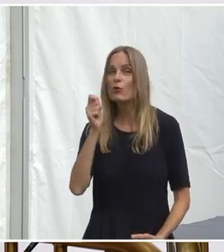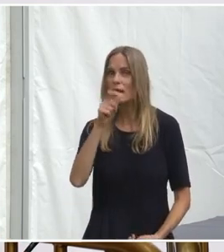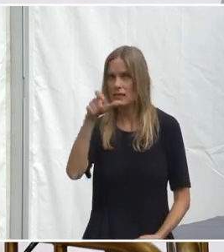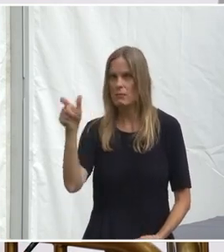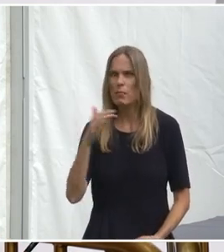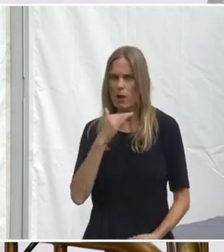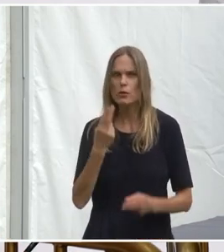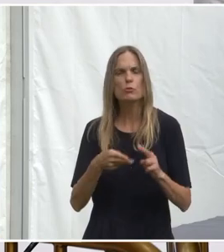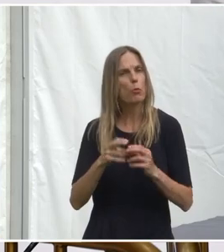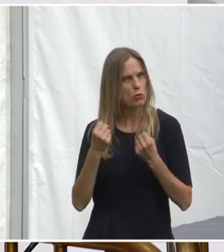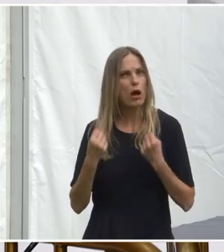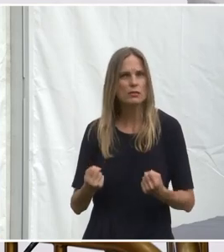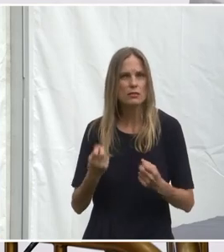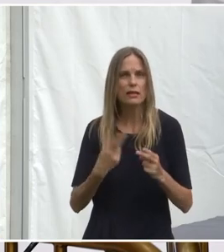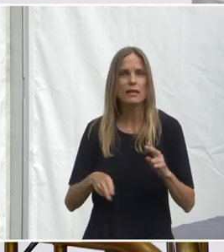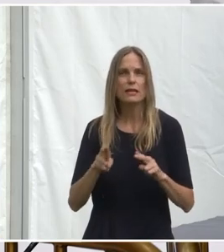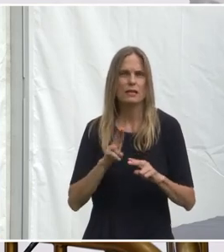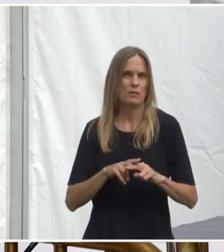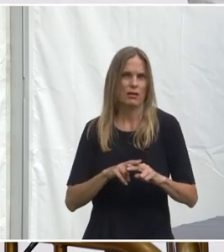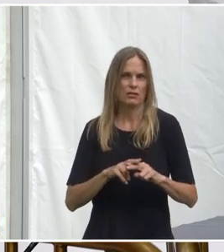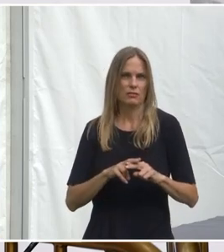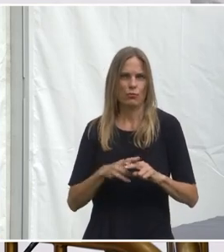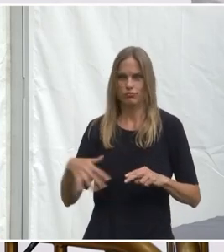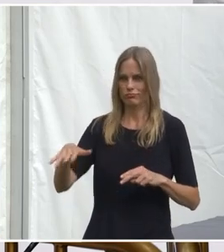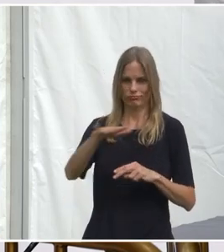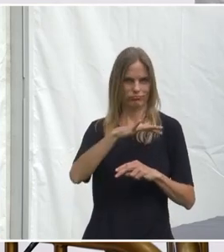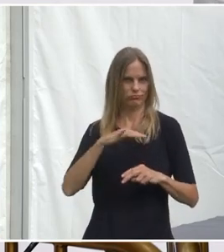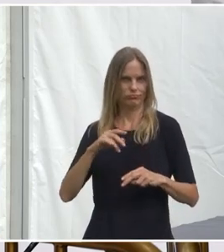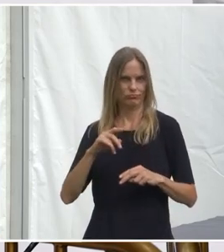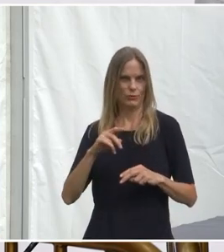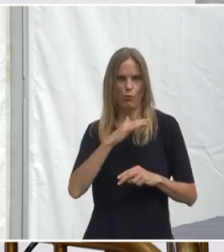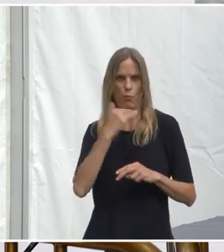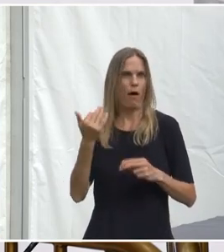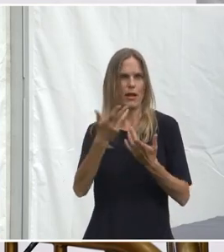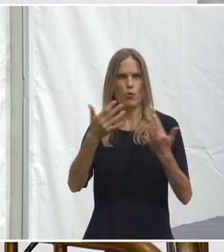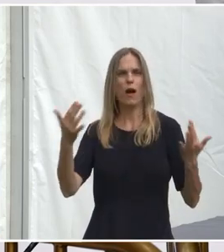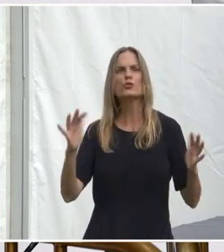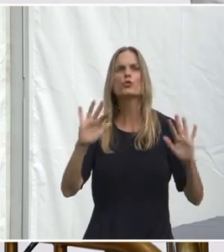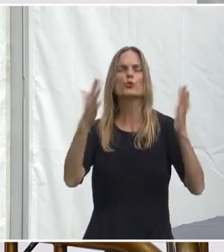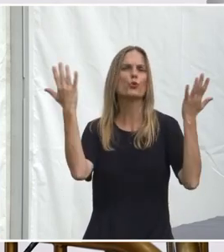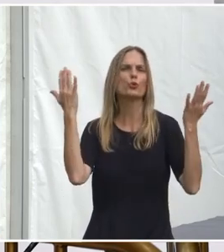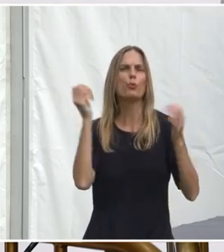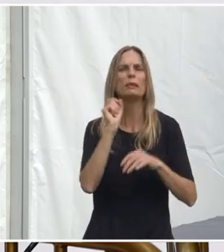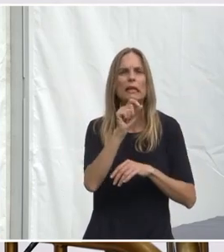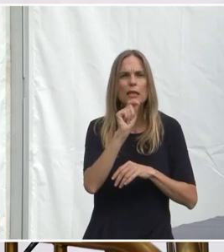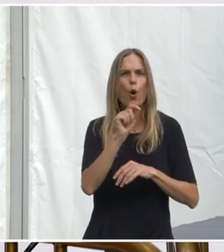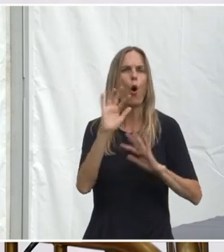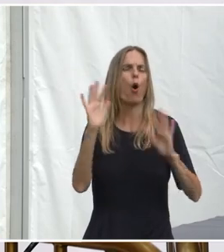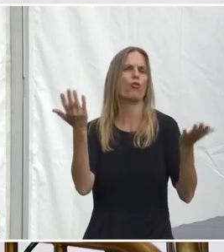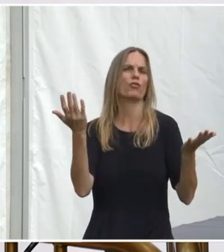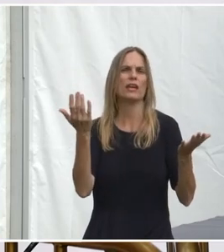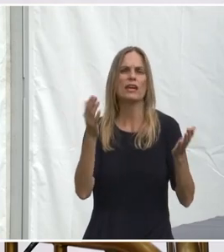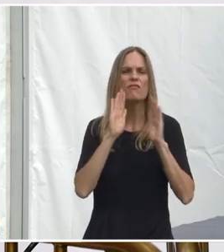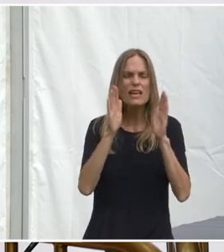because everything is going on you know, TikTok, Snapchat, Facebook,